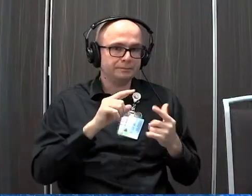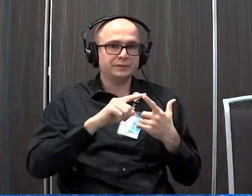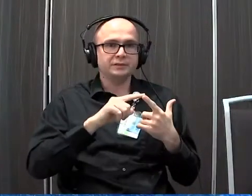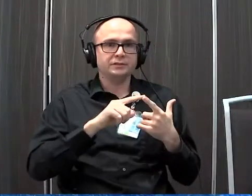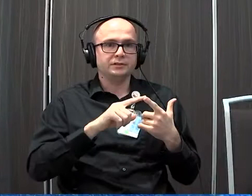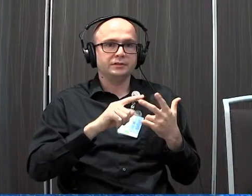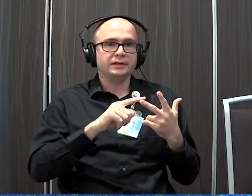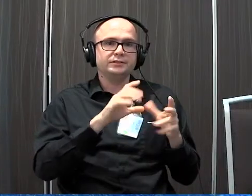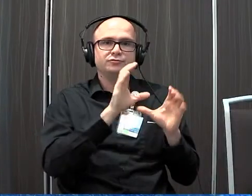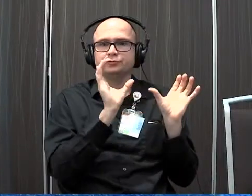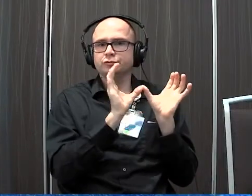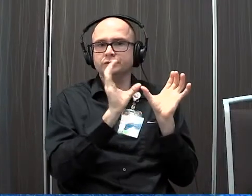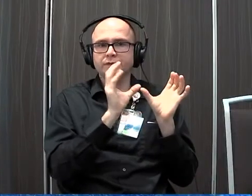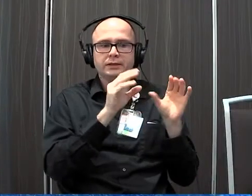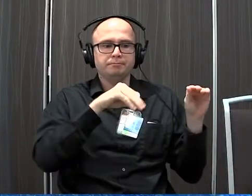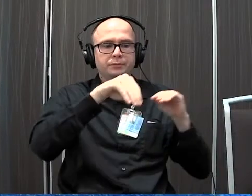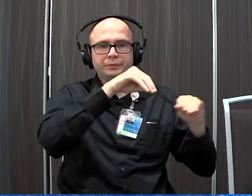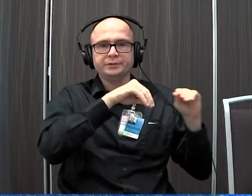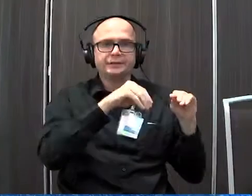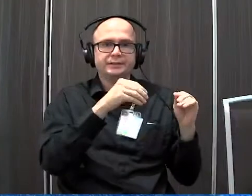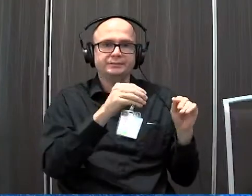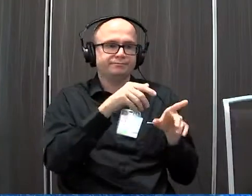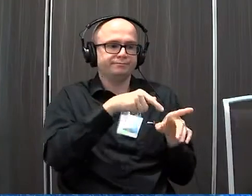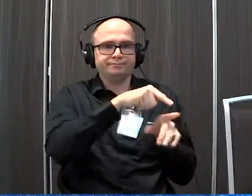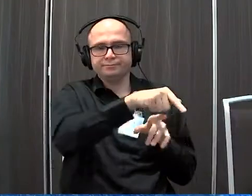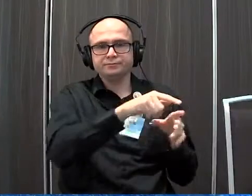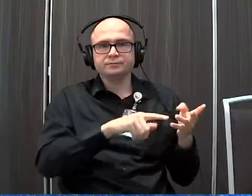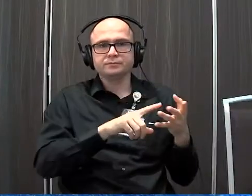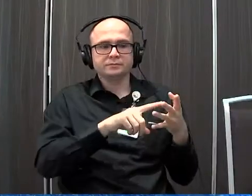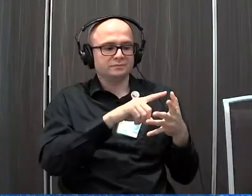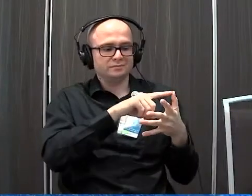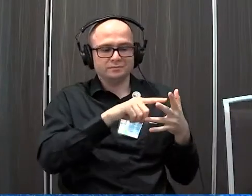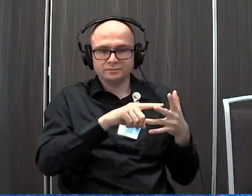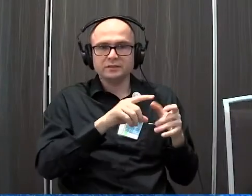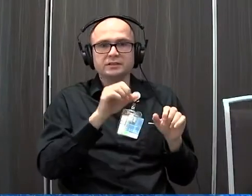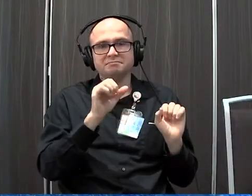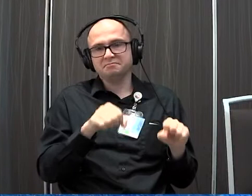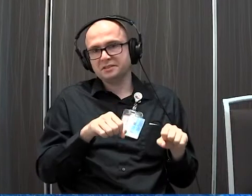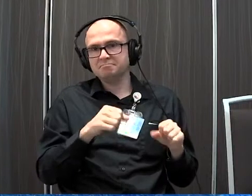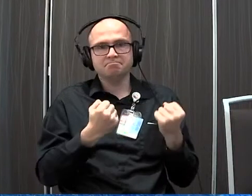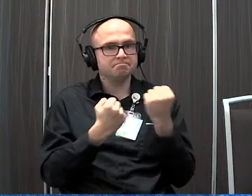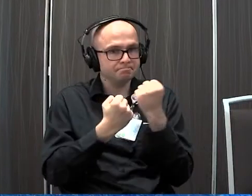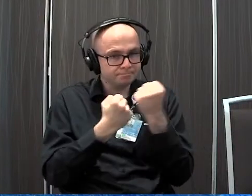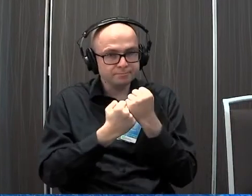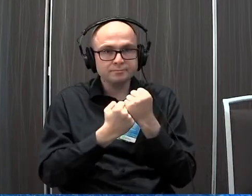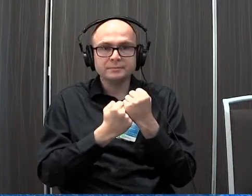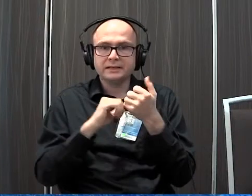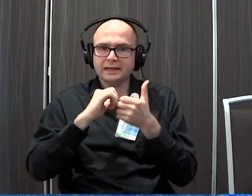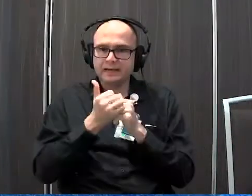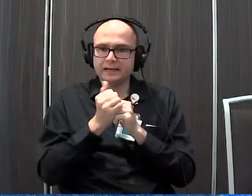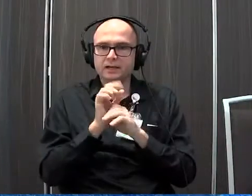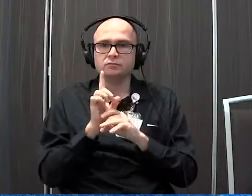orientation and mobility specialists. So those two professionals can provide a lot of support in navigating